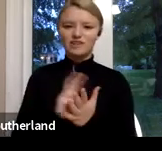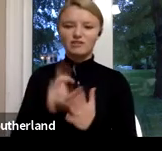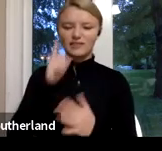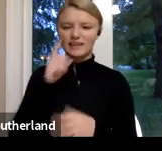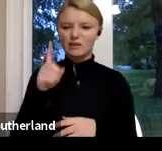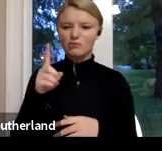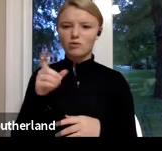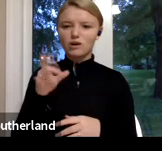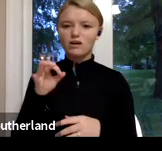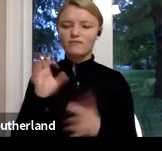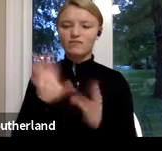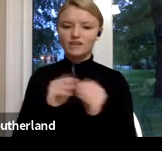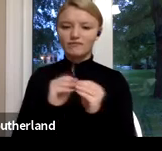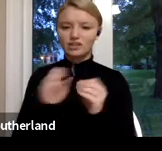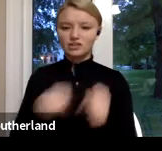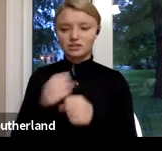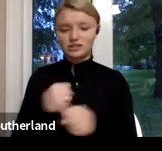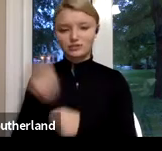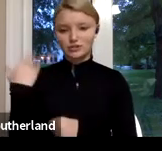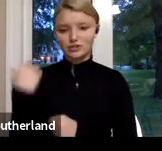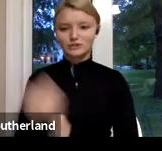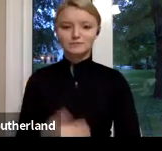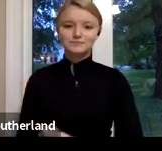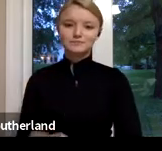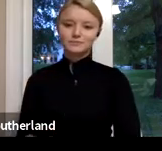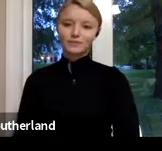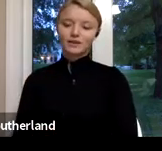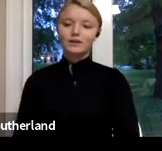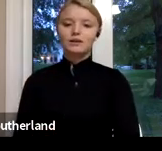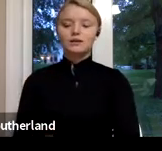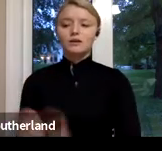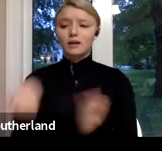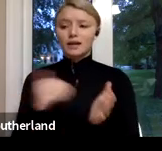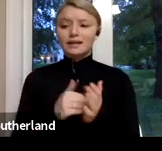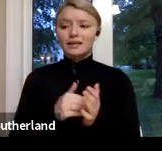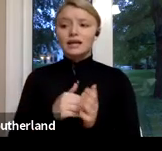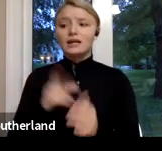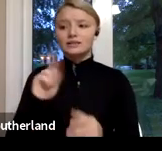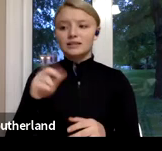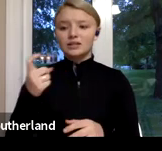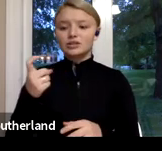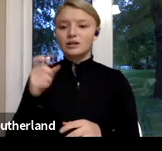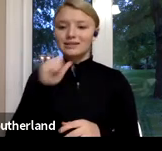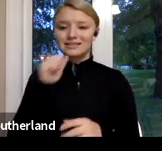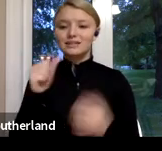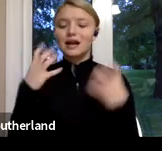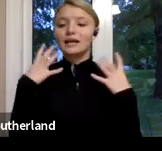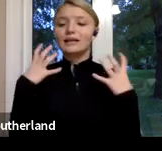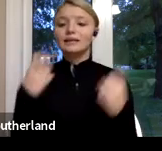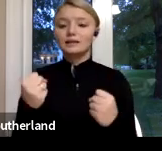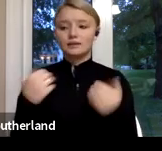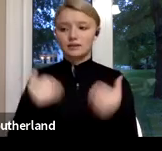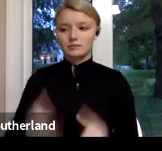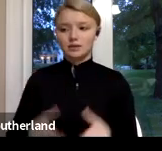ago. So, again, Ningxia is not healing the body, okay?